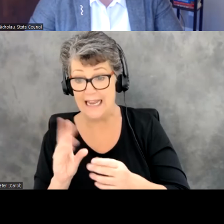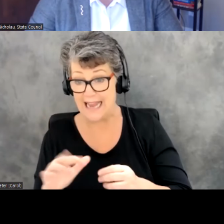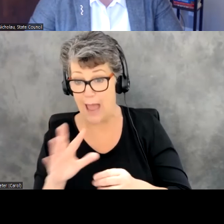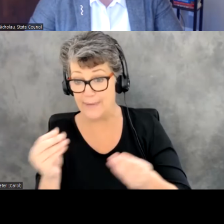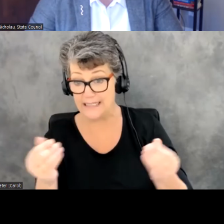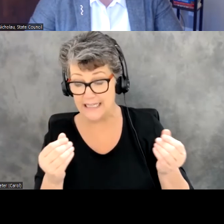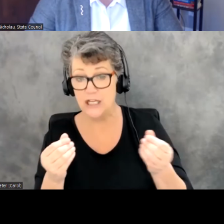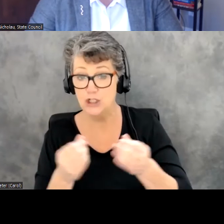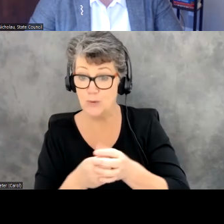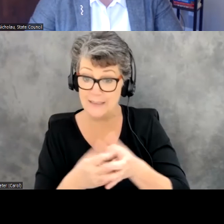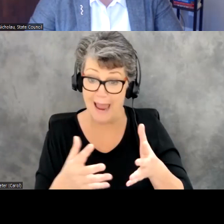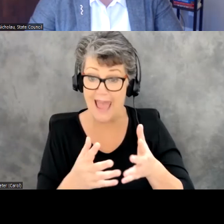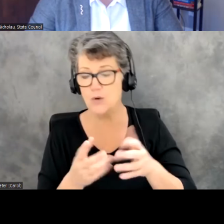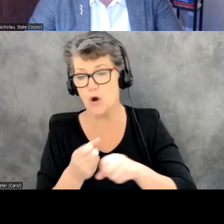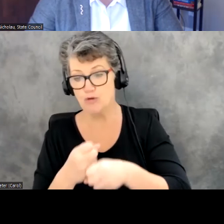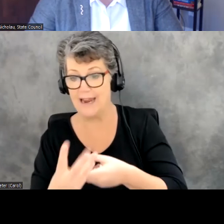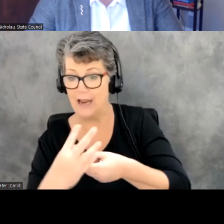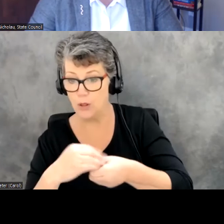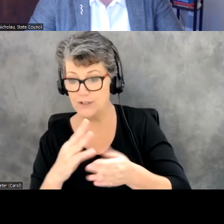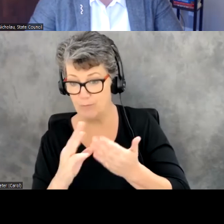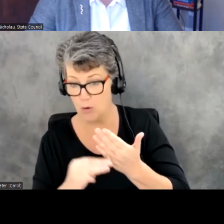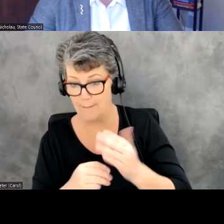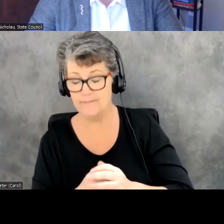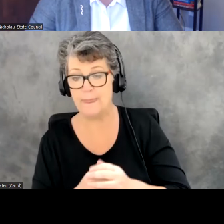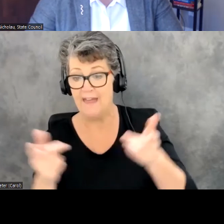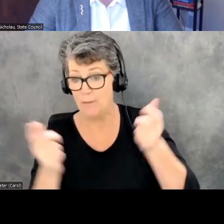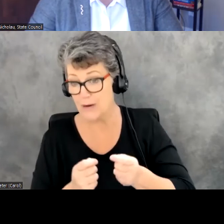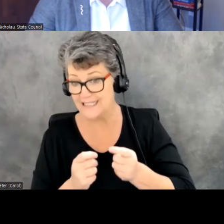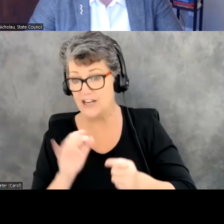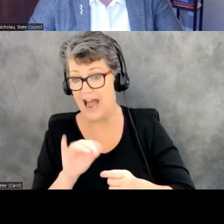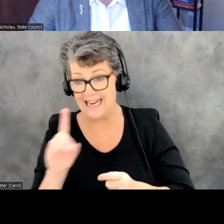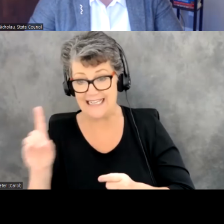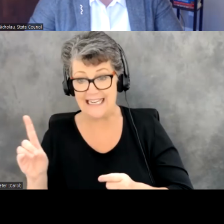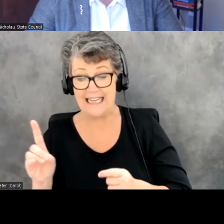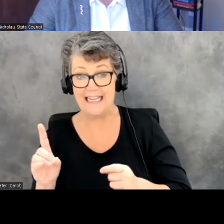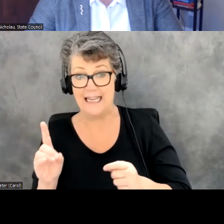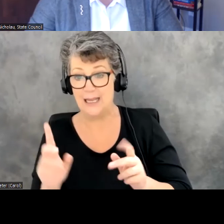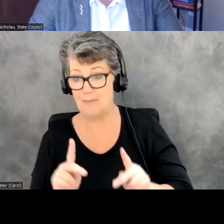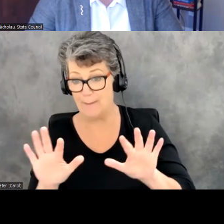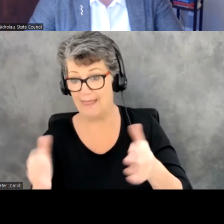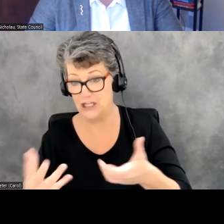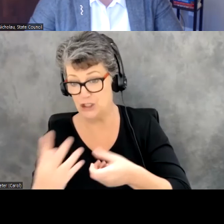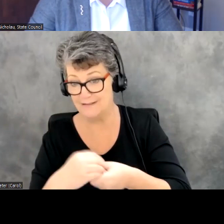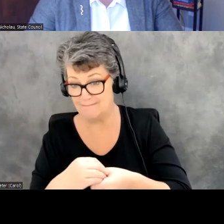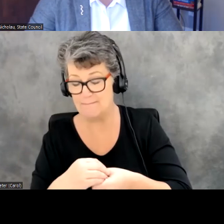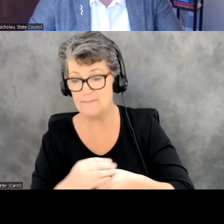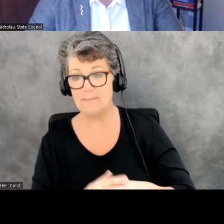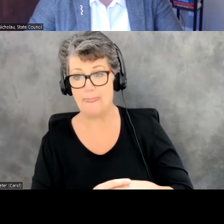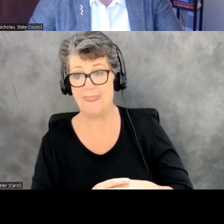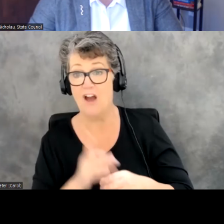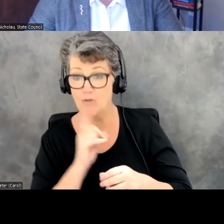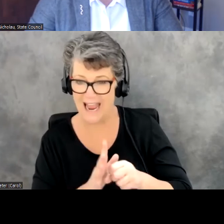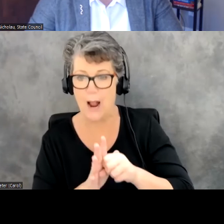expand or create an inclusive program, which brings in our IDD population for a